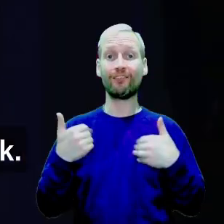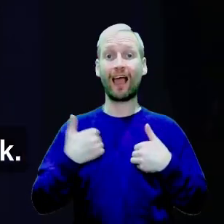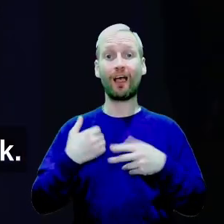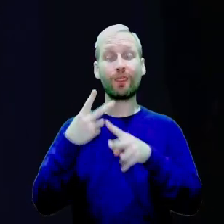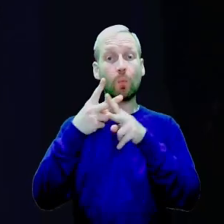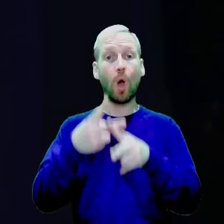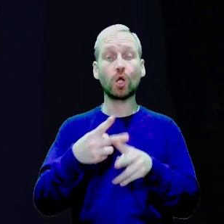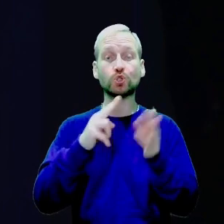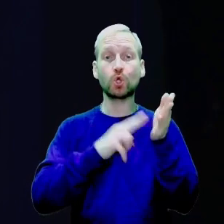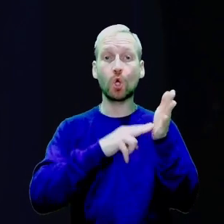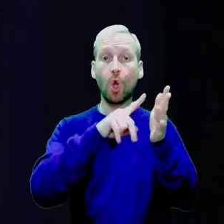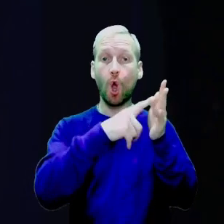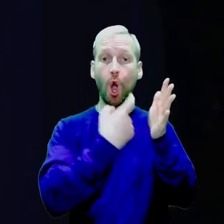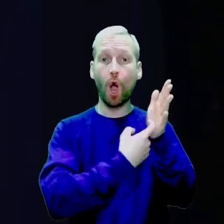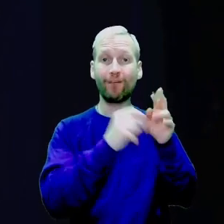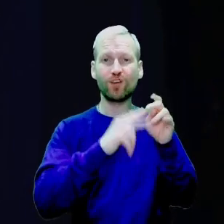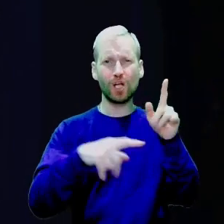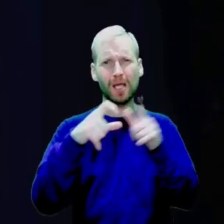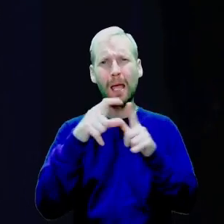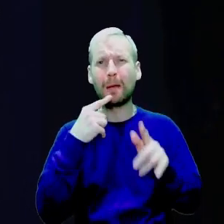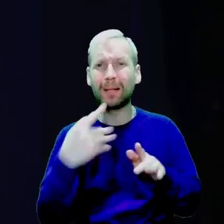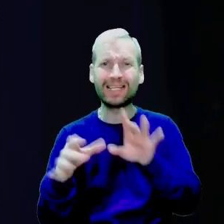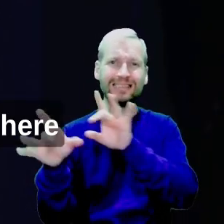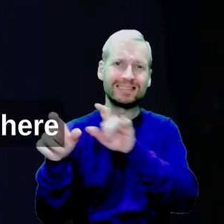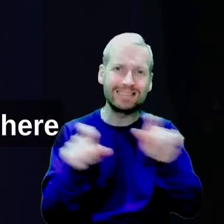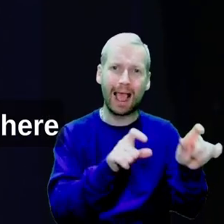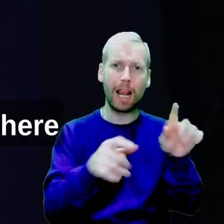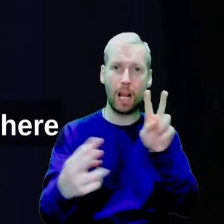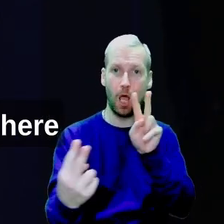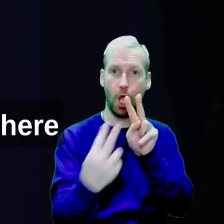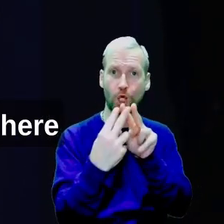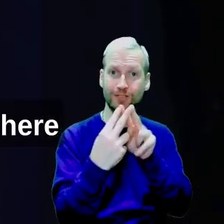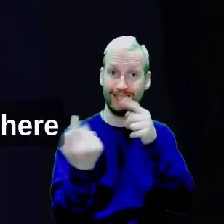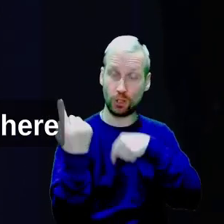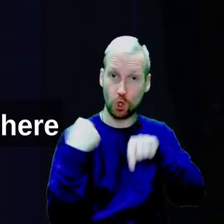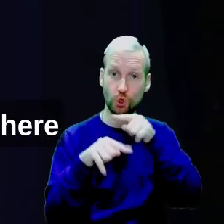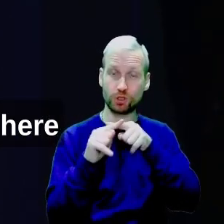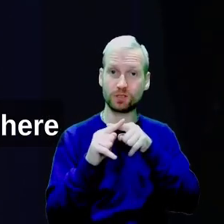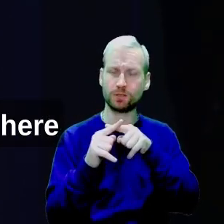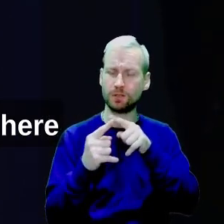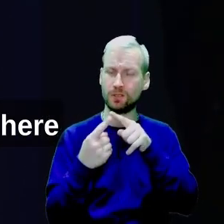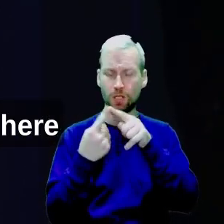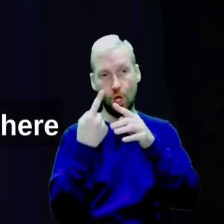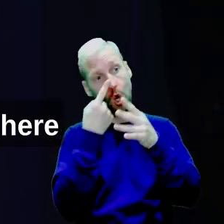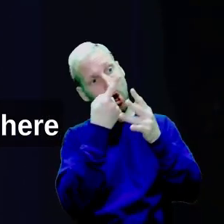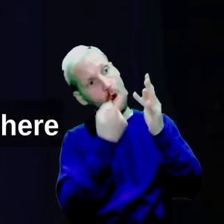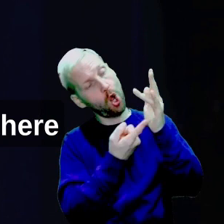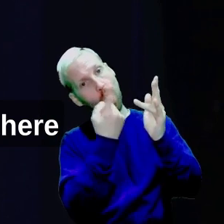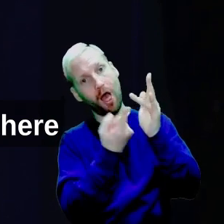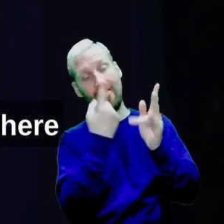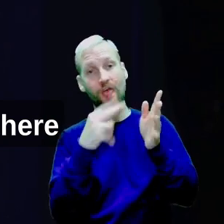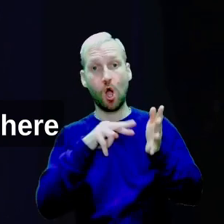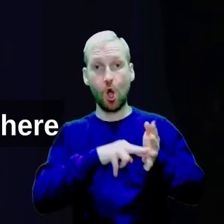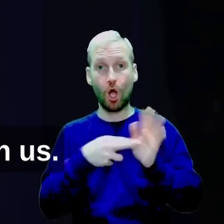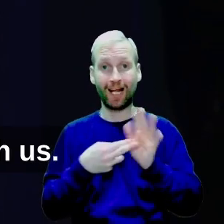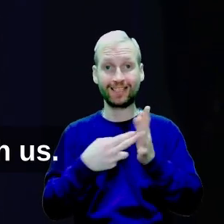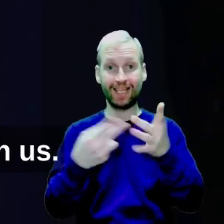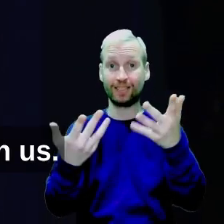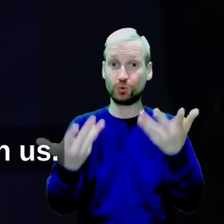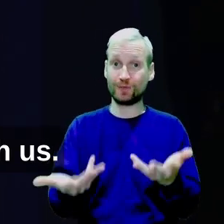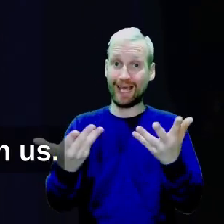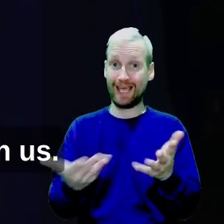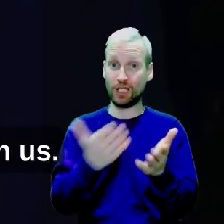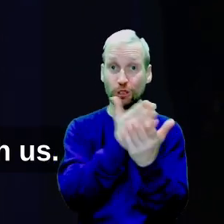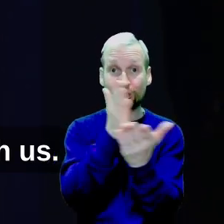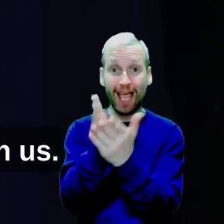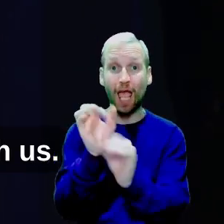Norfolk. Please do keep in touch with us, chat to the team here today and the many other organisations here today, and share